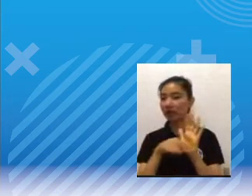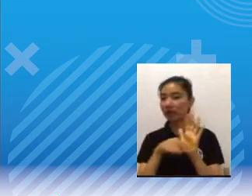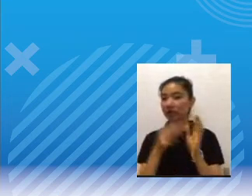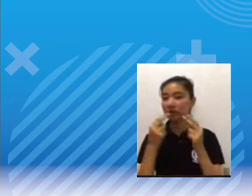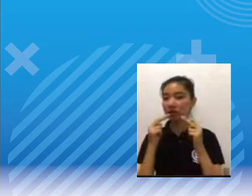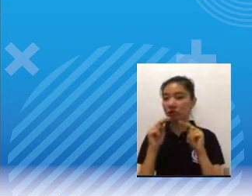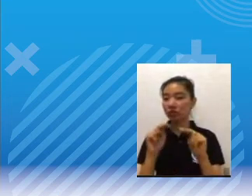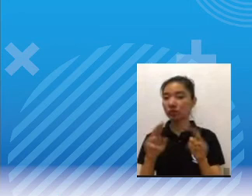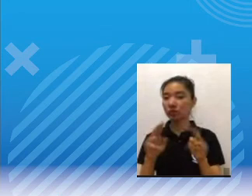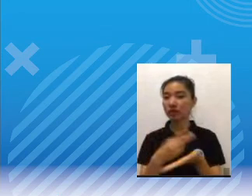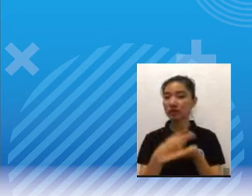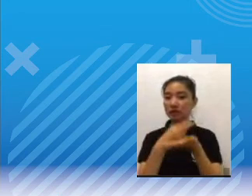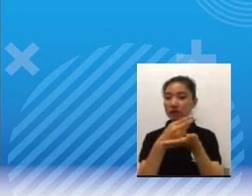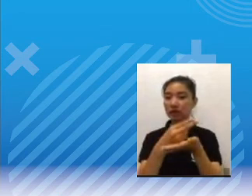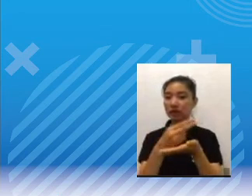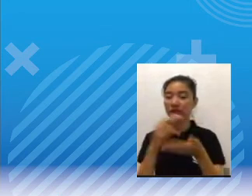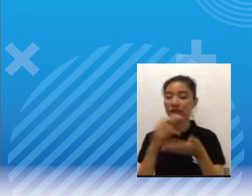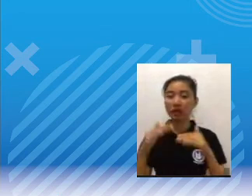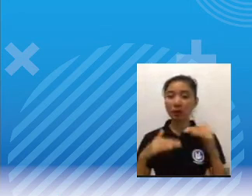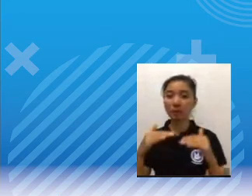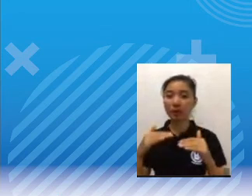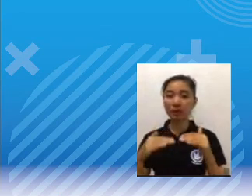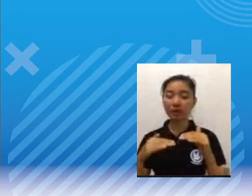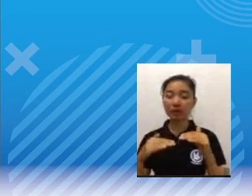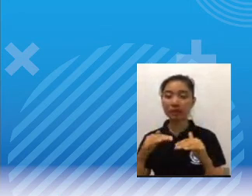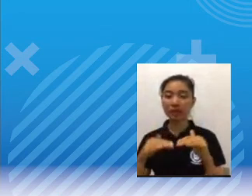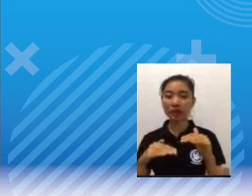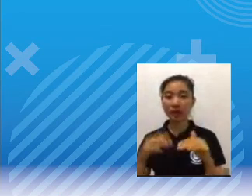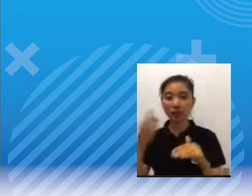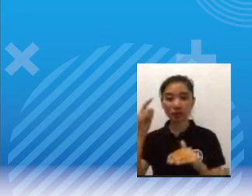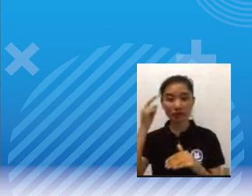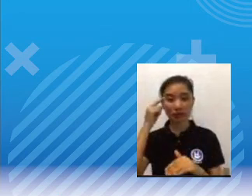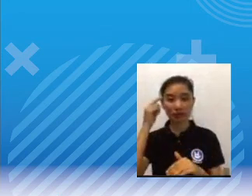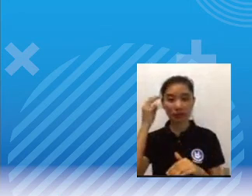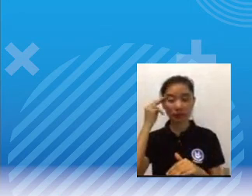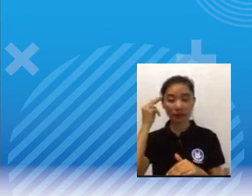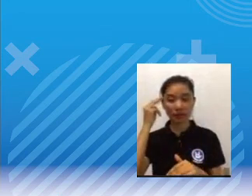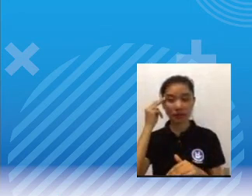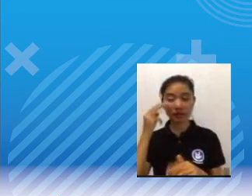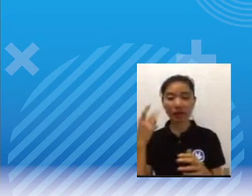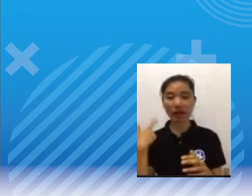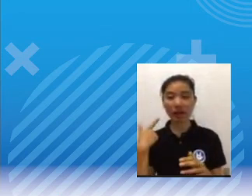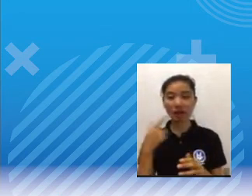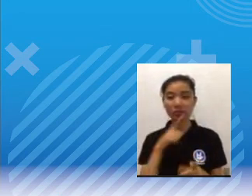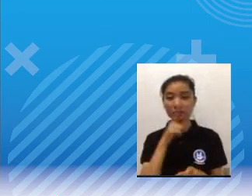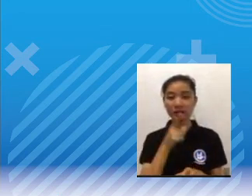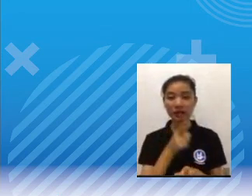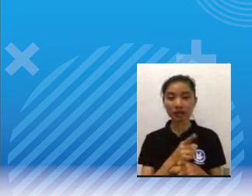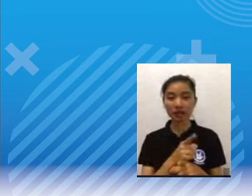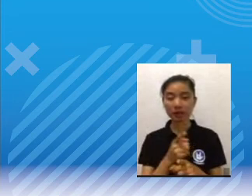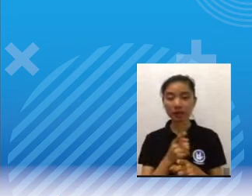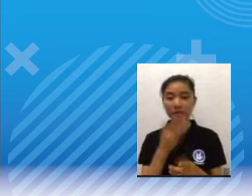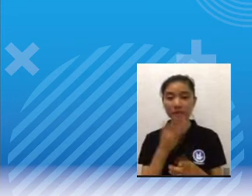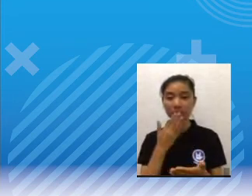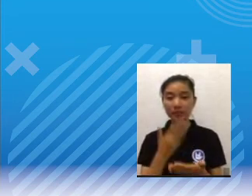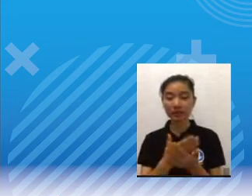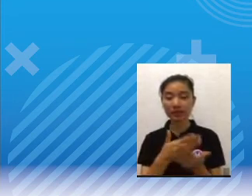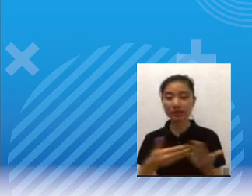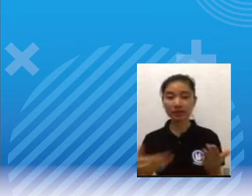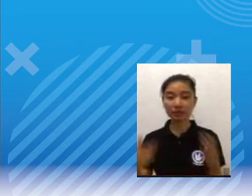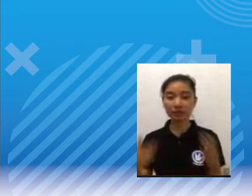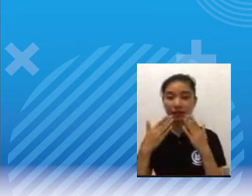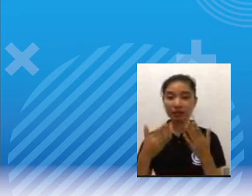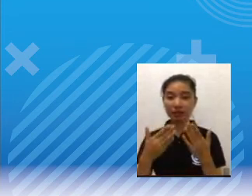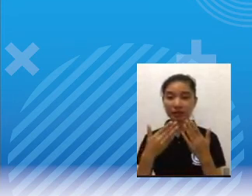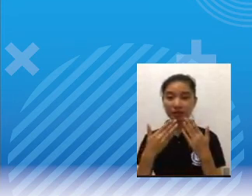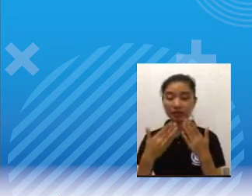balance our perspective and see that there are actual real good things that we should be thankful for. So those are the